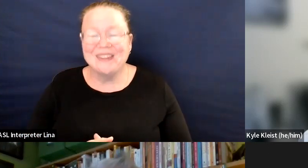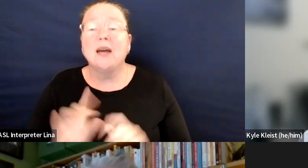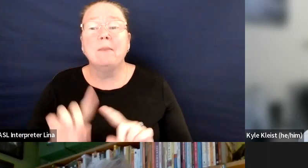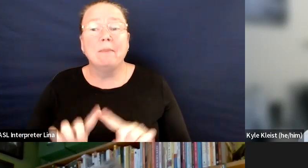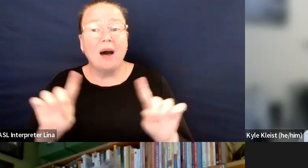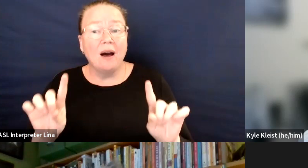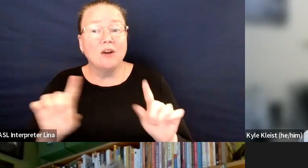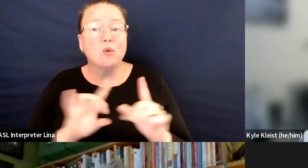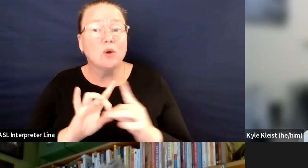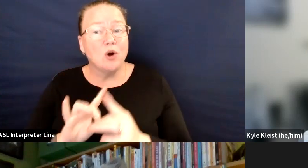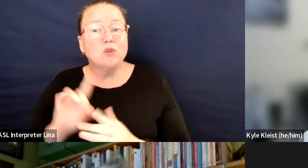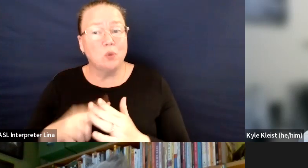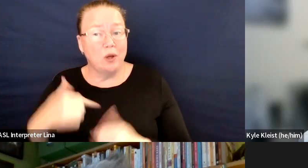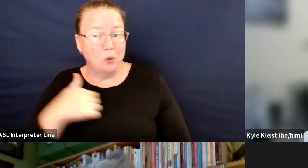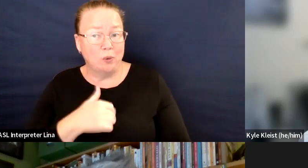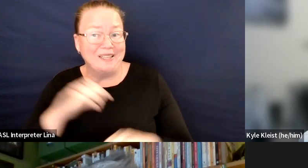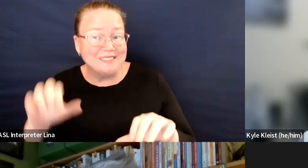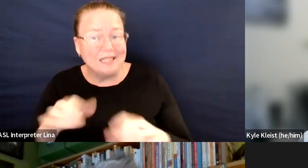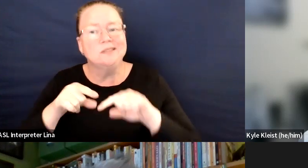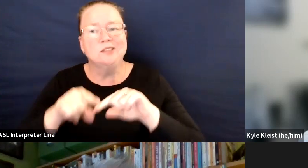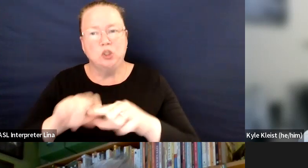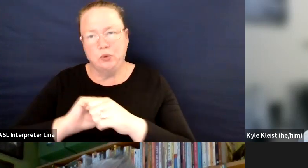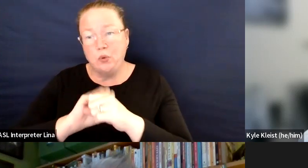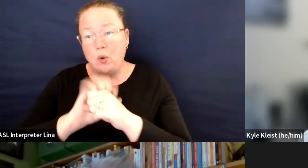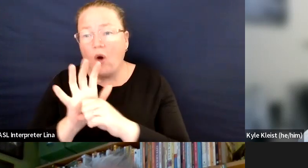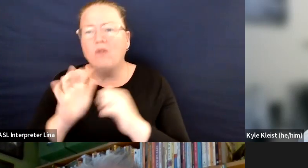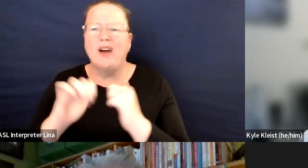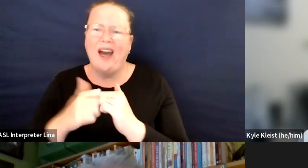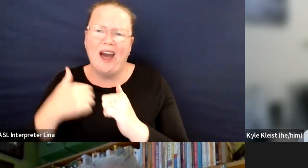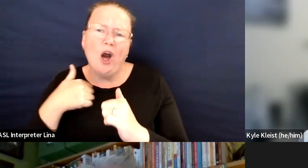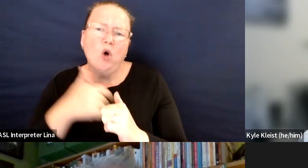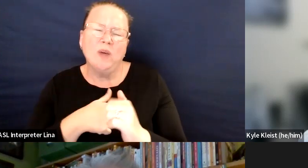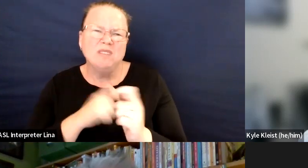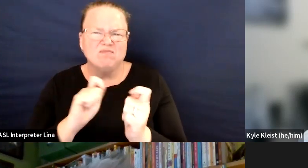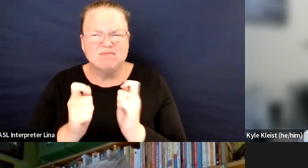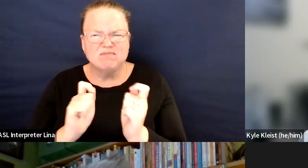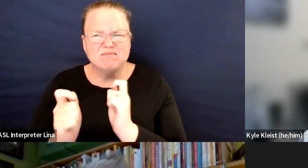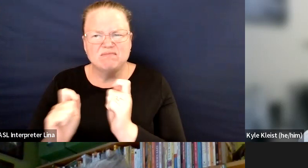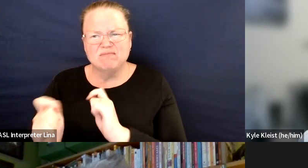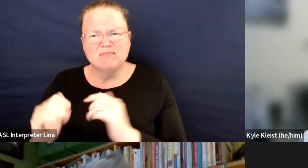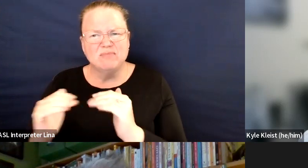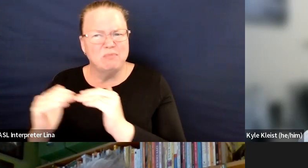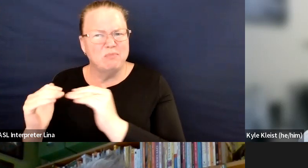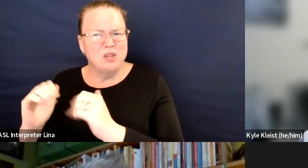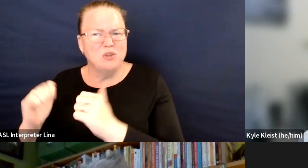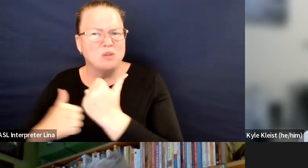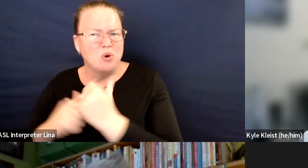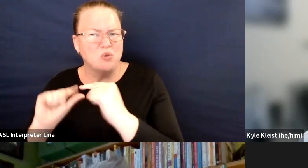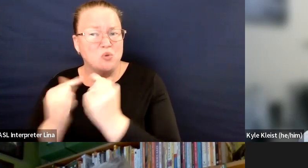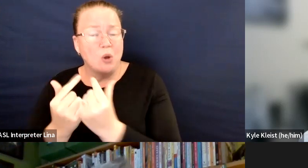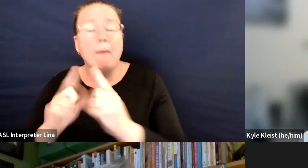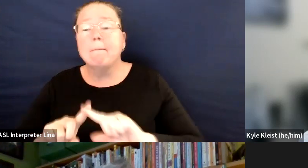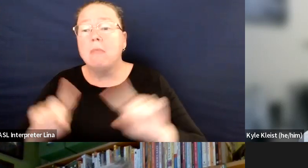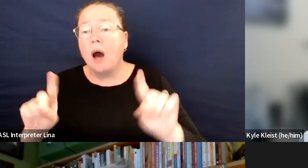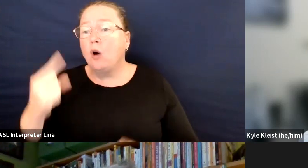But about what we did, during COVID and how we kind of readjusted our peer support groups. But one